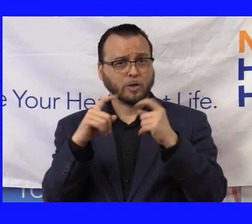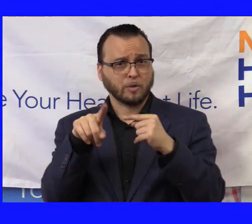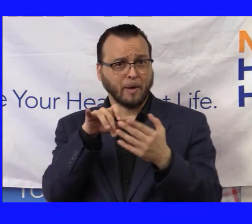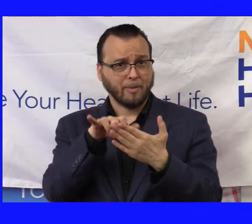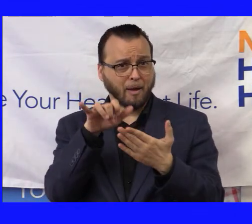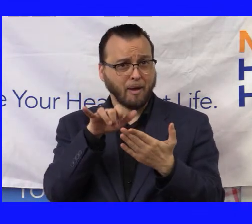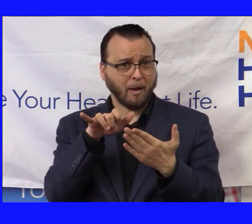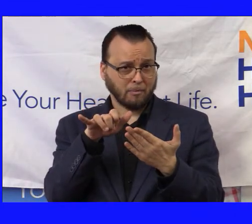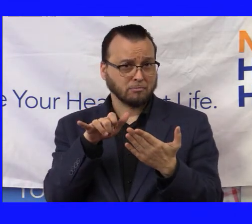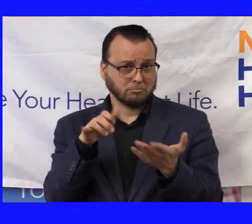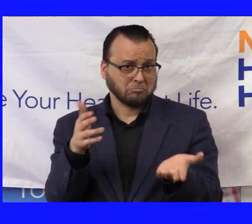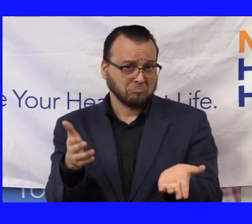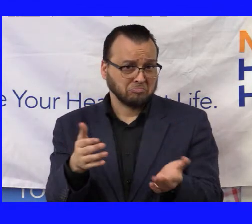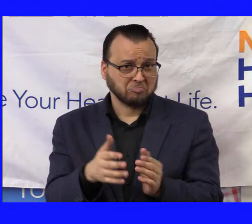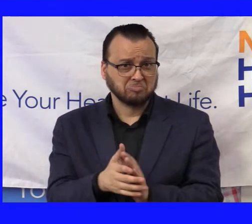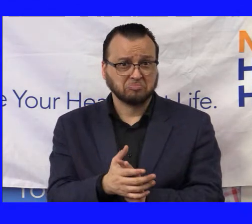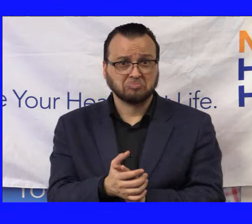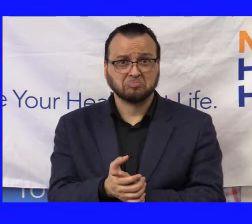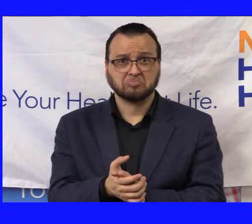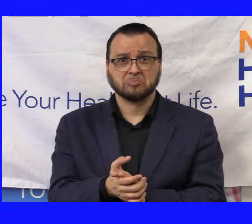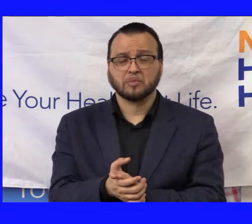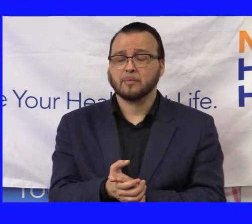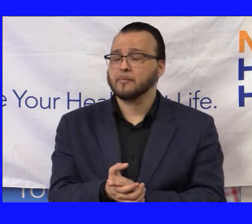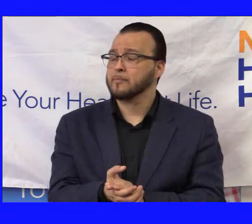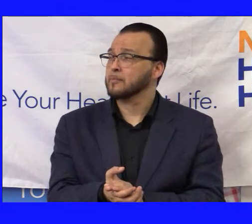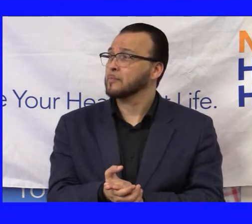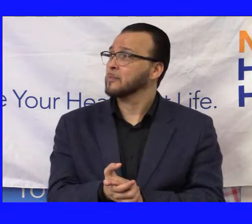the presentation. Next slide, please.